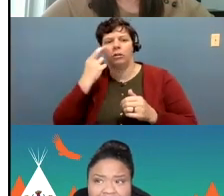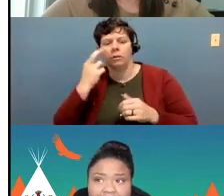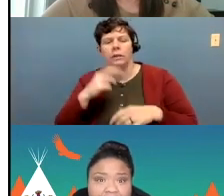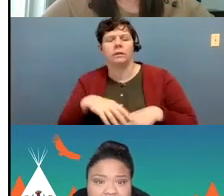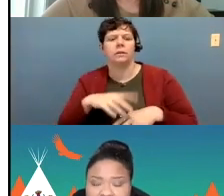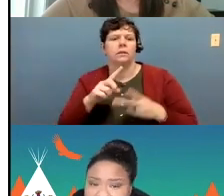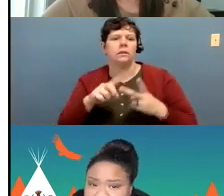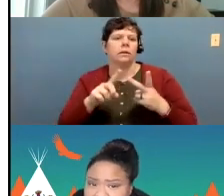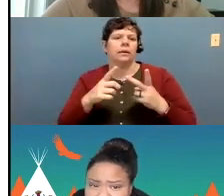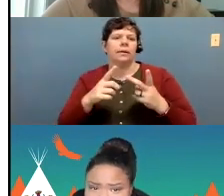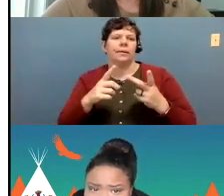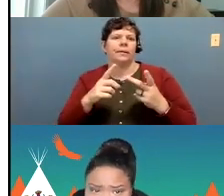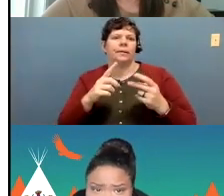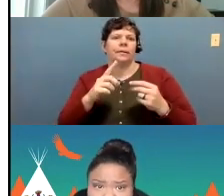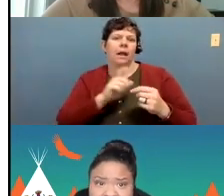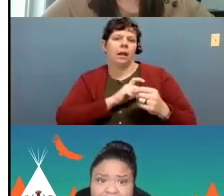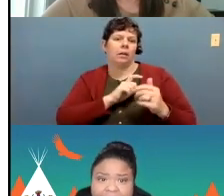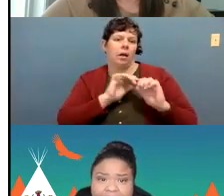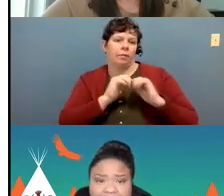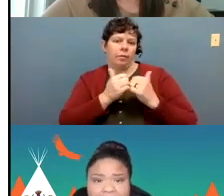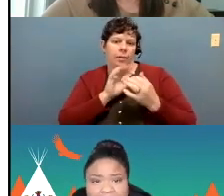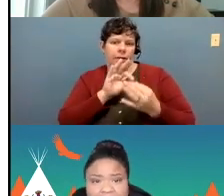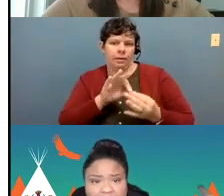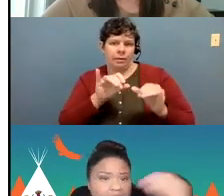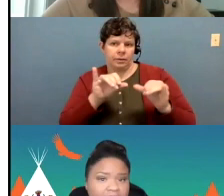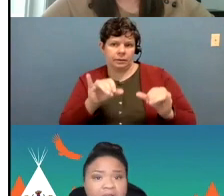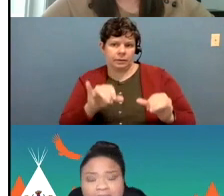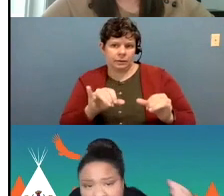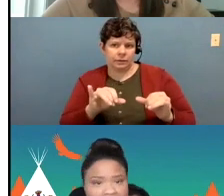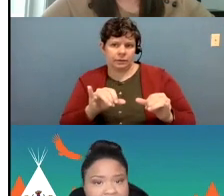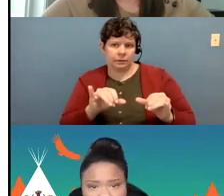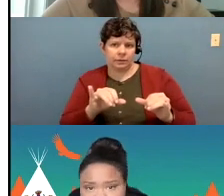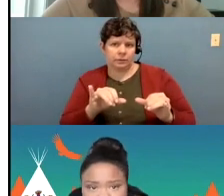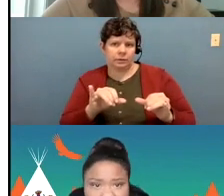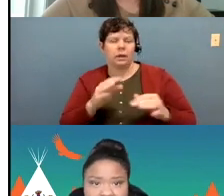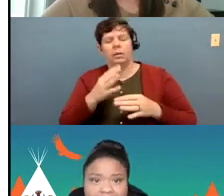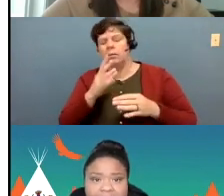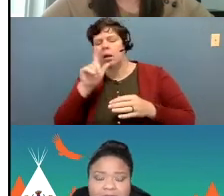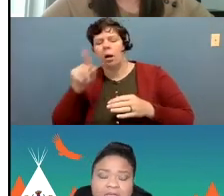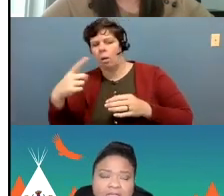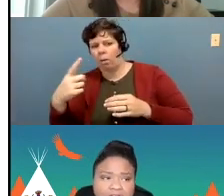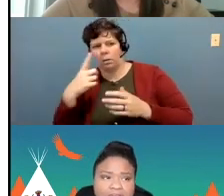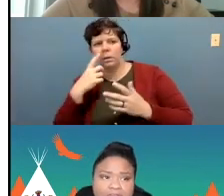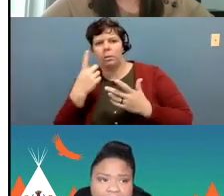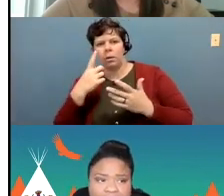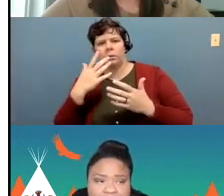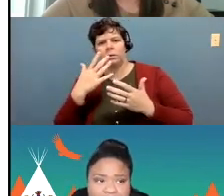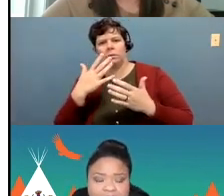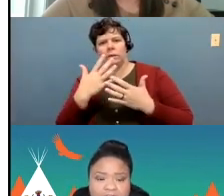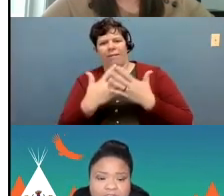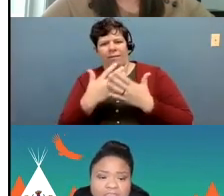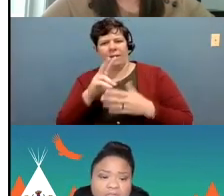or law enforcement agency attached to the system outside of these ones who are logging in and getting vetted, et cetera. So I found that very